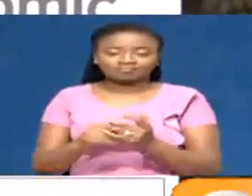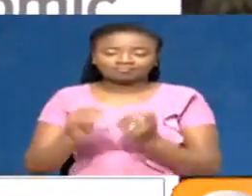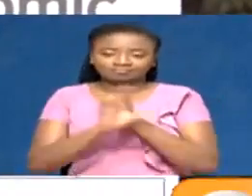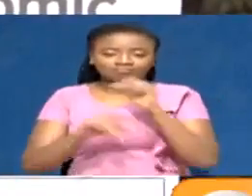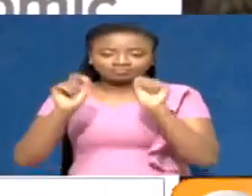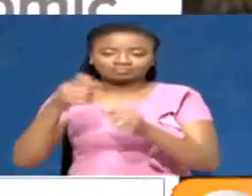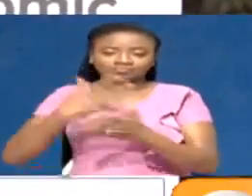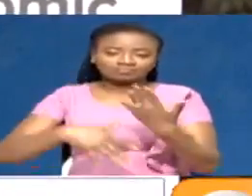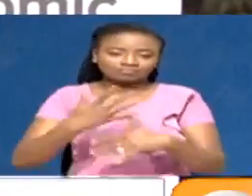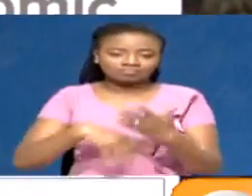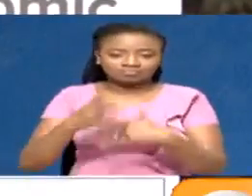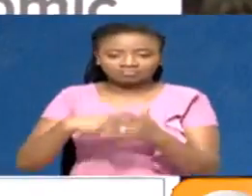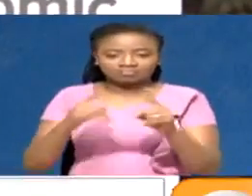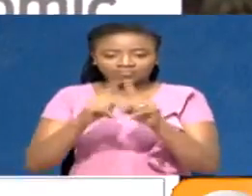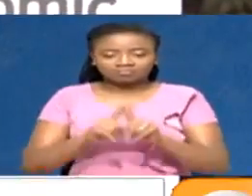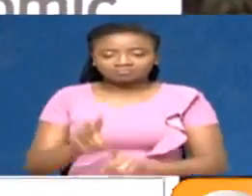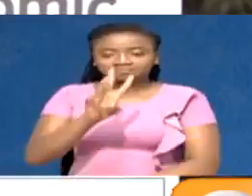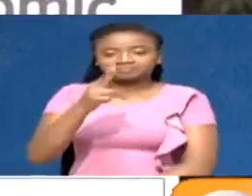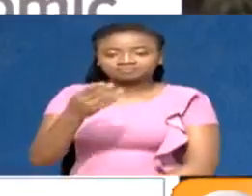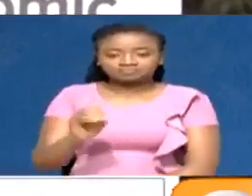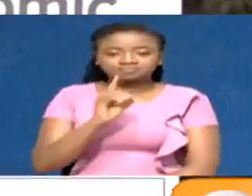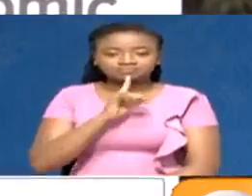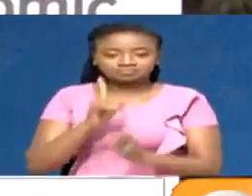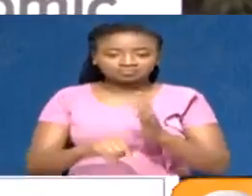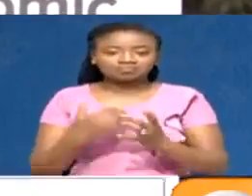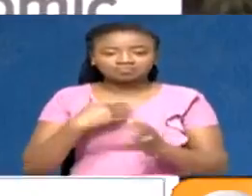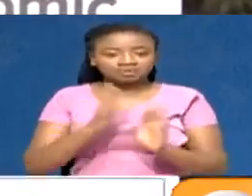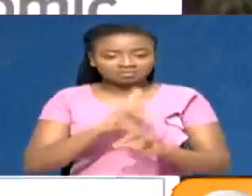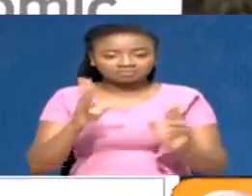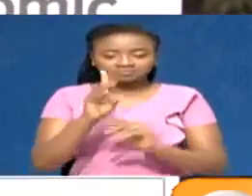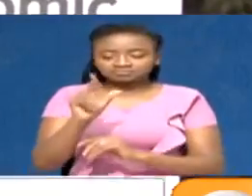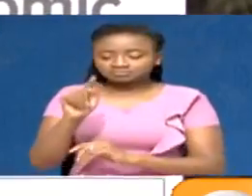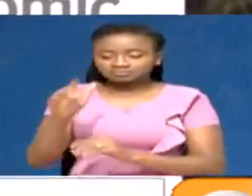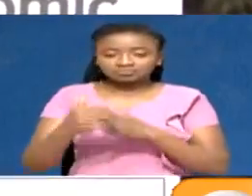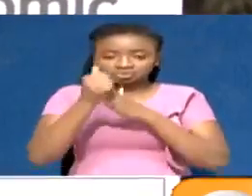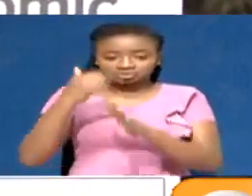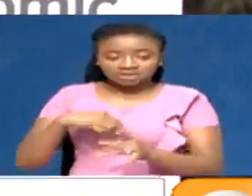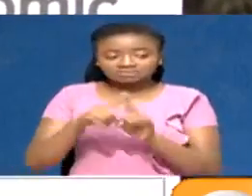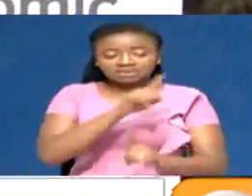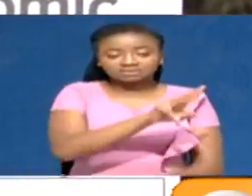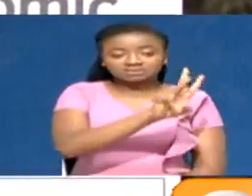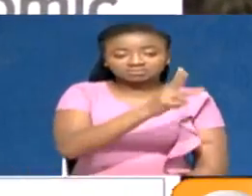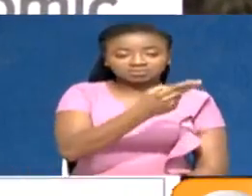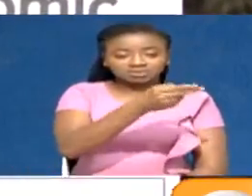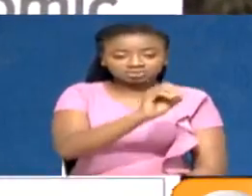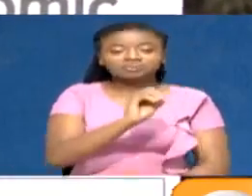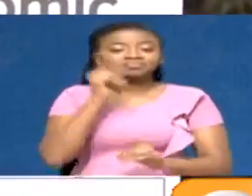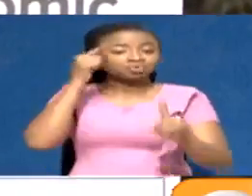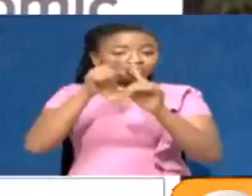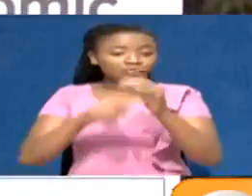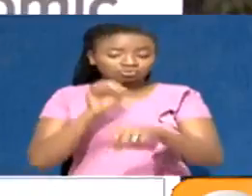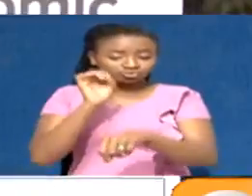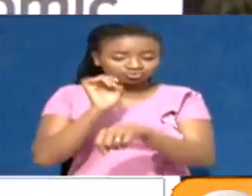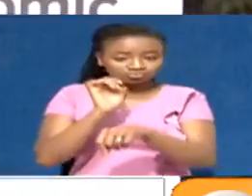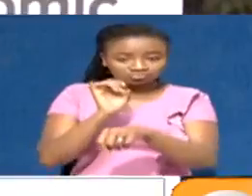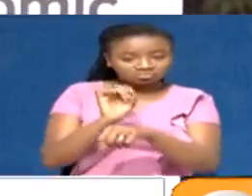given advisory that there's little data to be able to guide, but the role of WHO is to give guidance, member states are